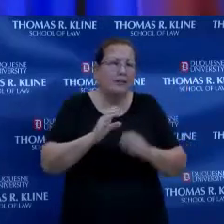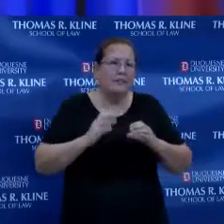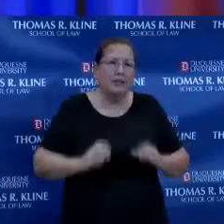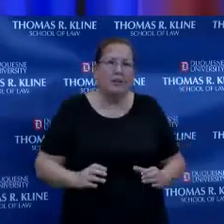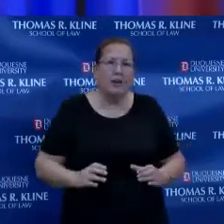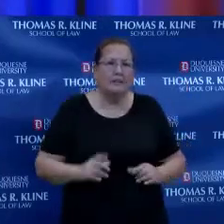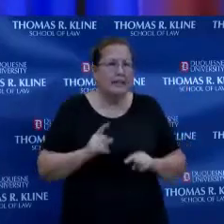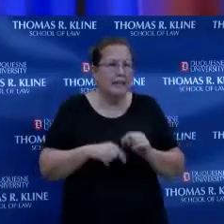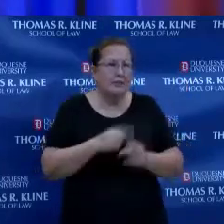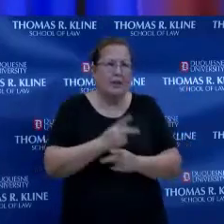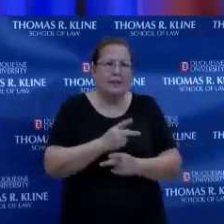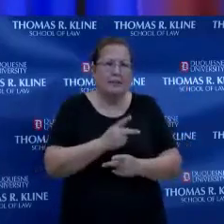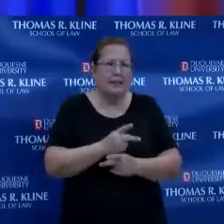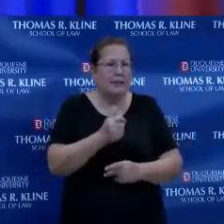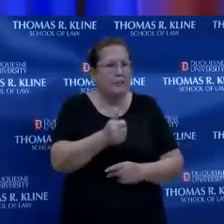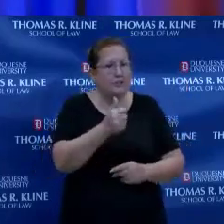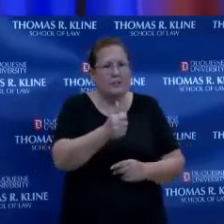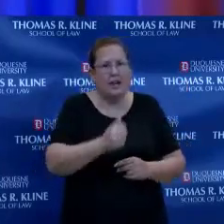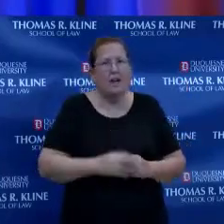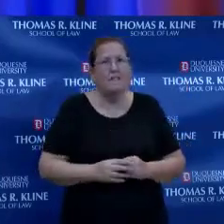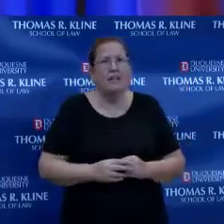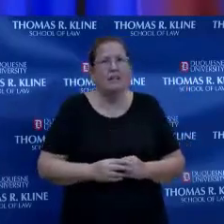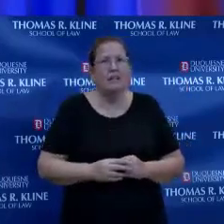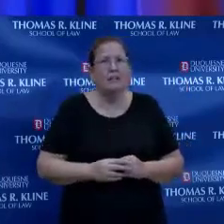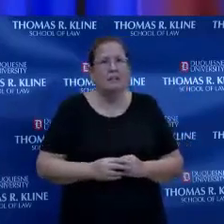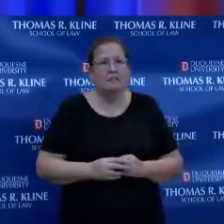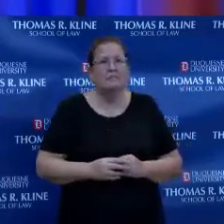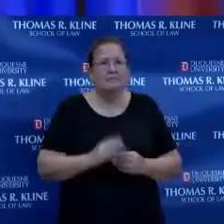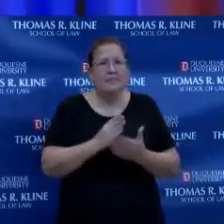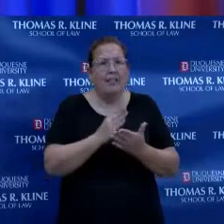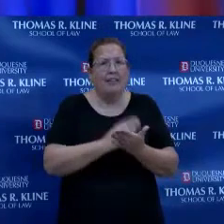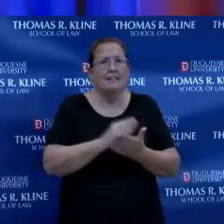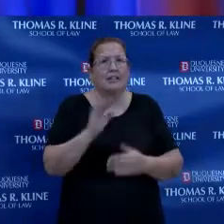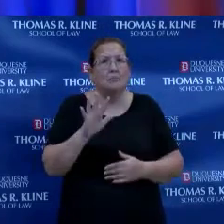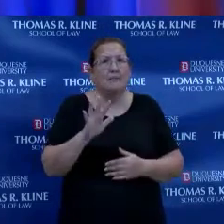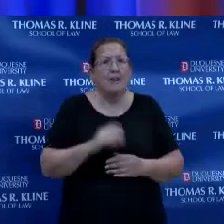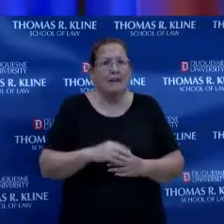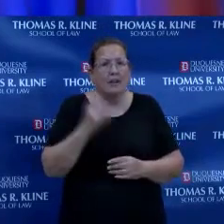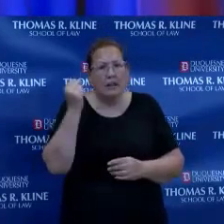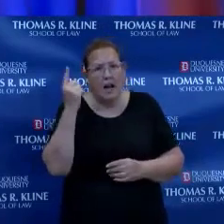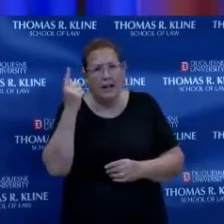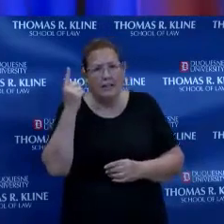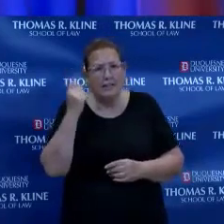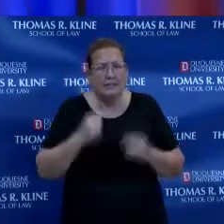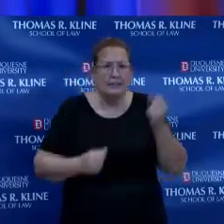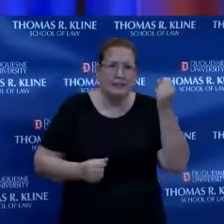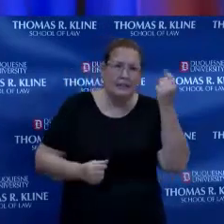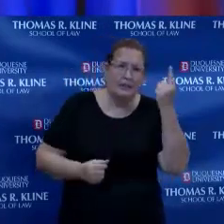if you can't take care of yourself. Lesson number five. Got it?